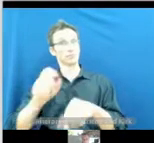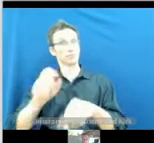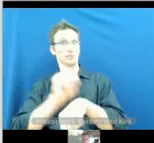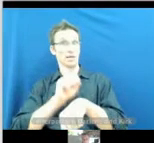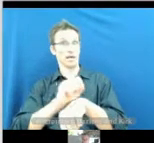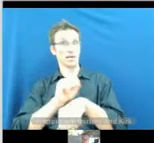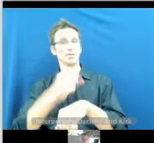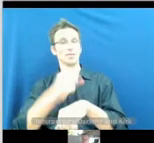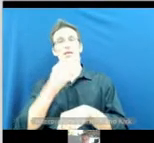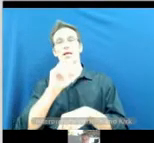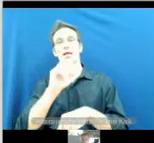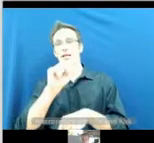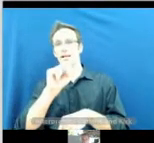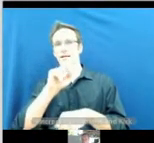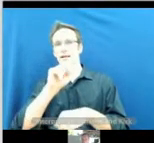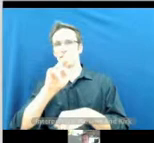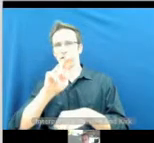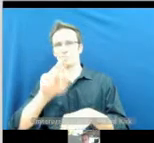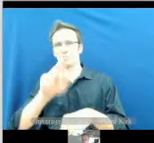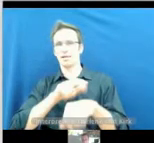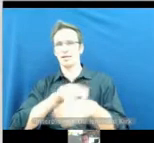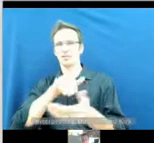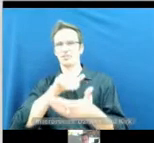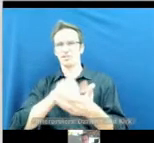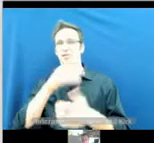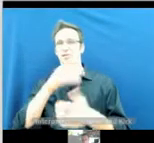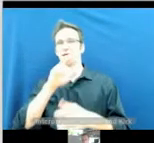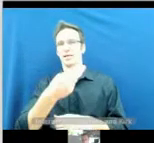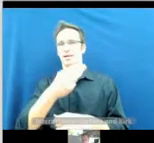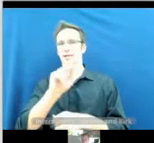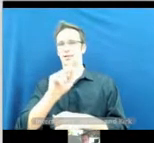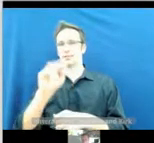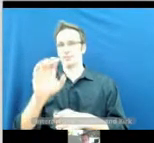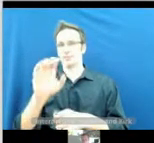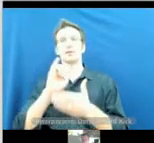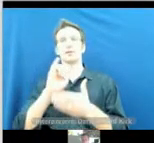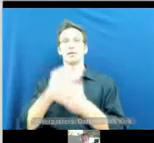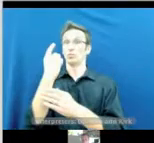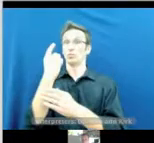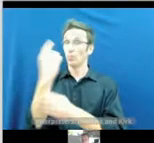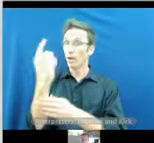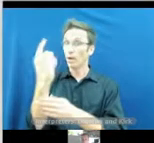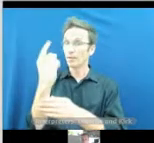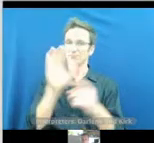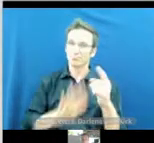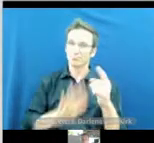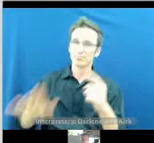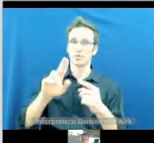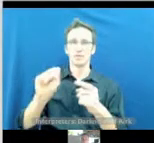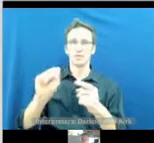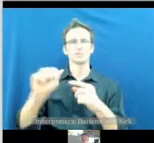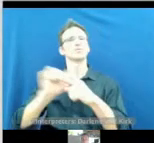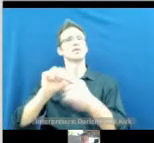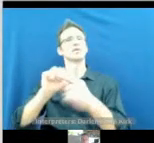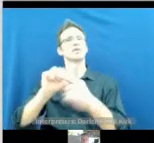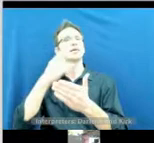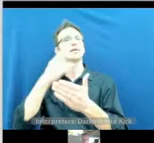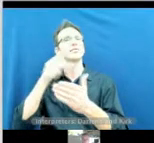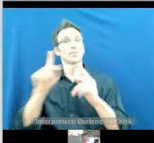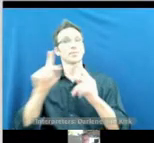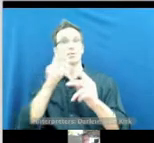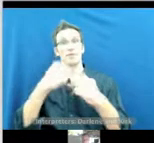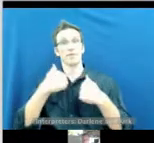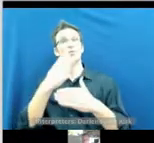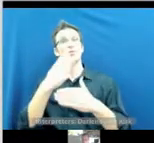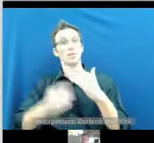Center. And Helen Keller is the only national training center in the United States for individuals with combined hearing and vision